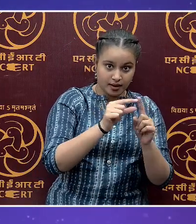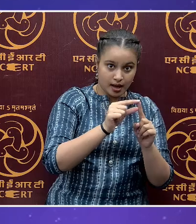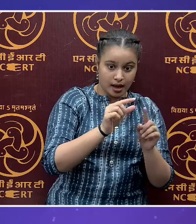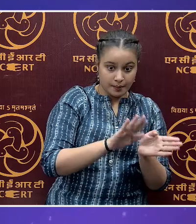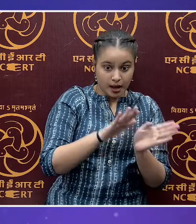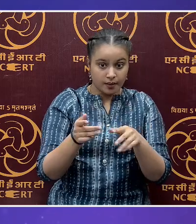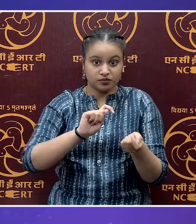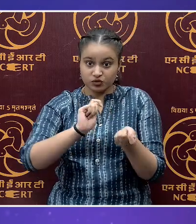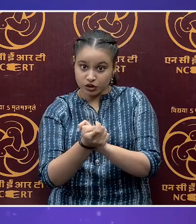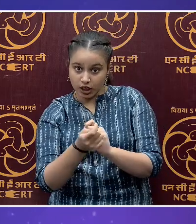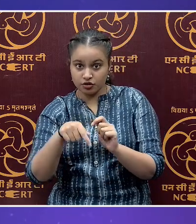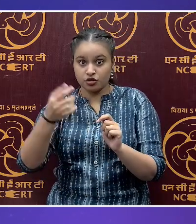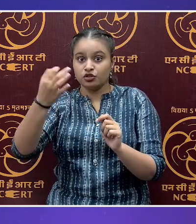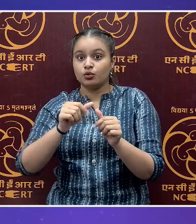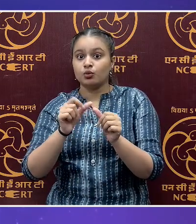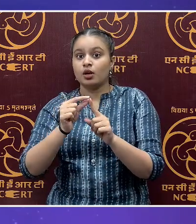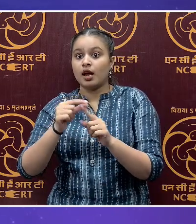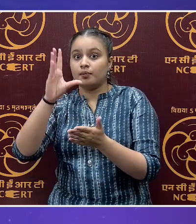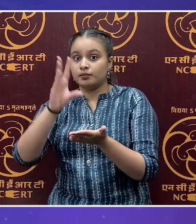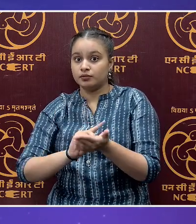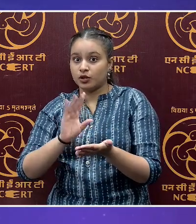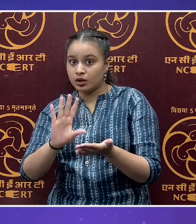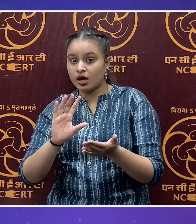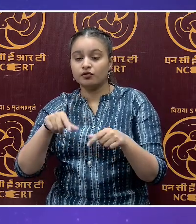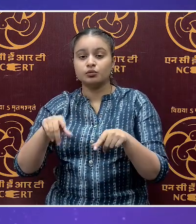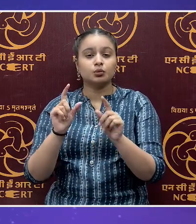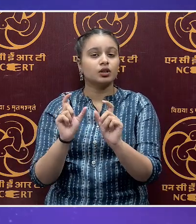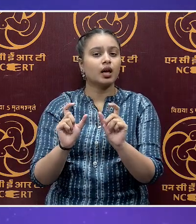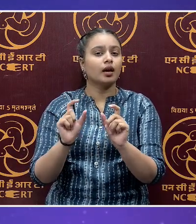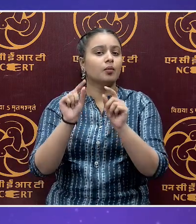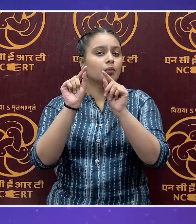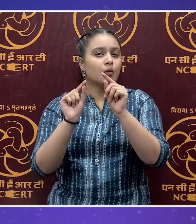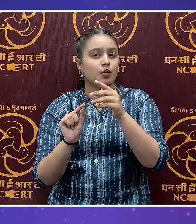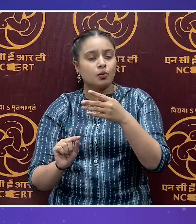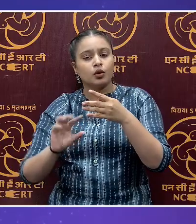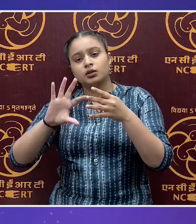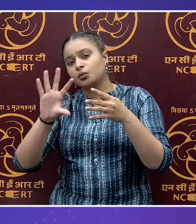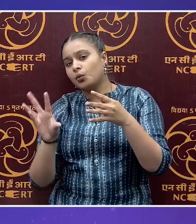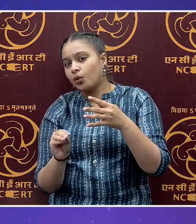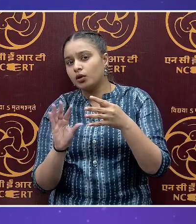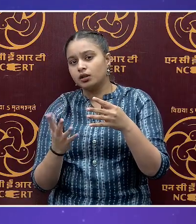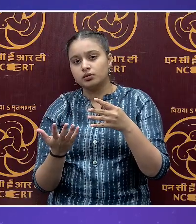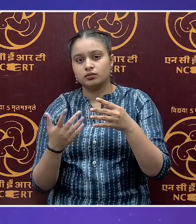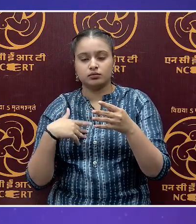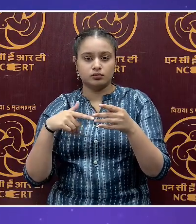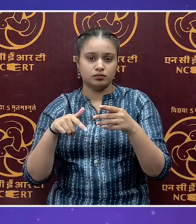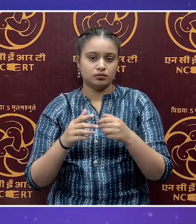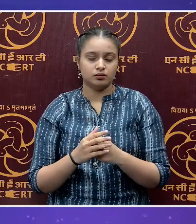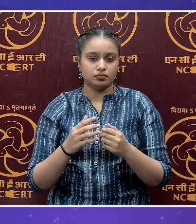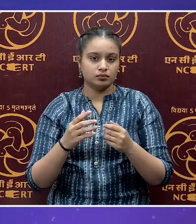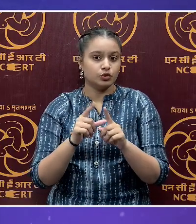what are the steps to be taken care by the user when we are moving from PRASHAST 1.0 to PRASHAST